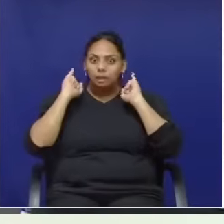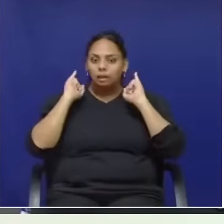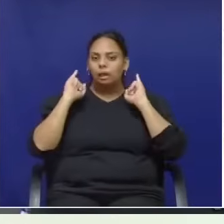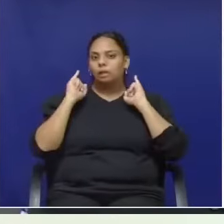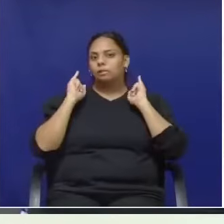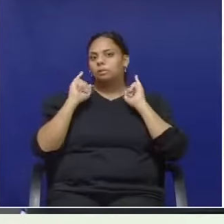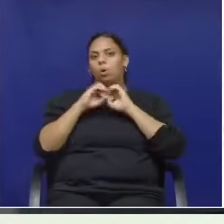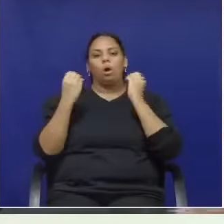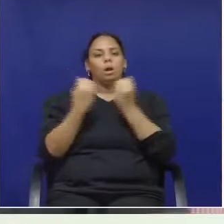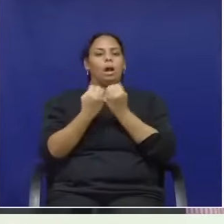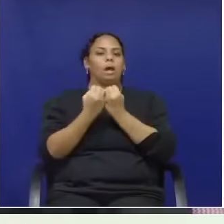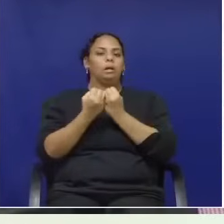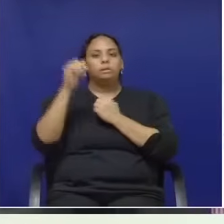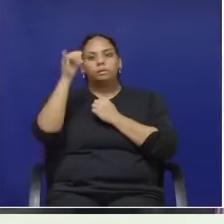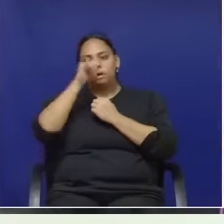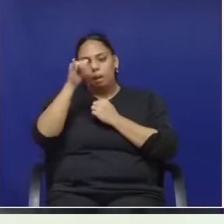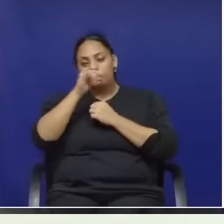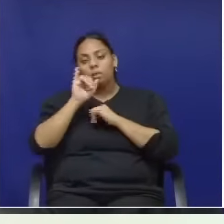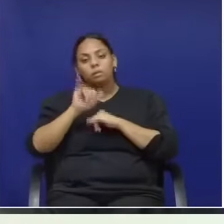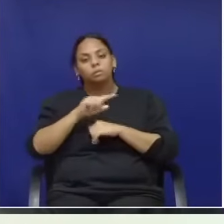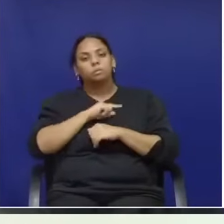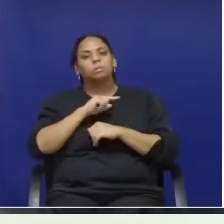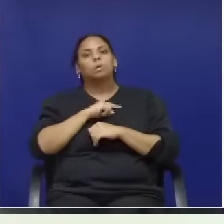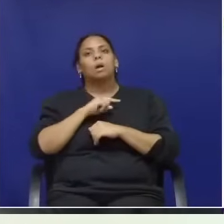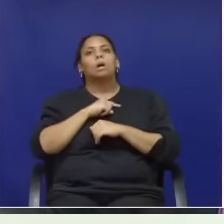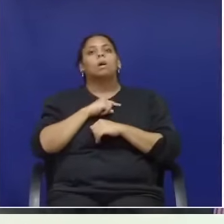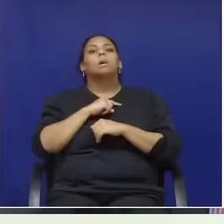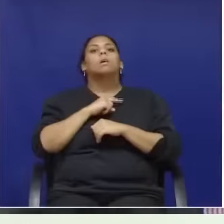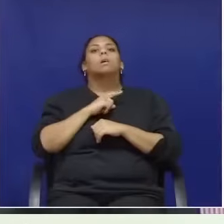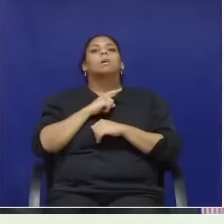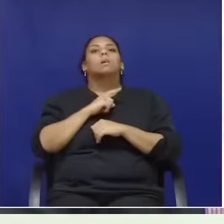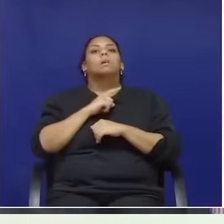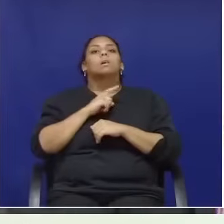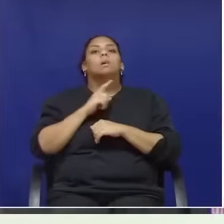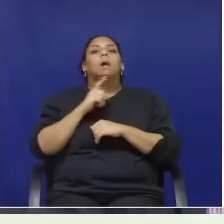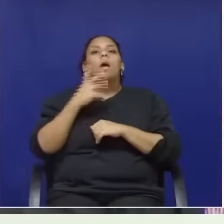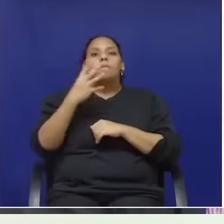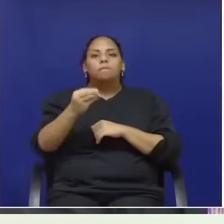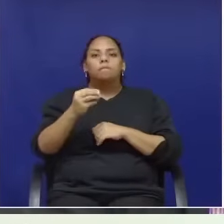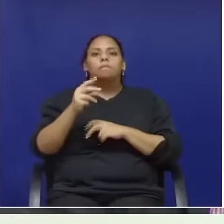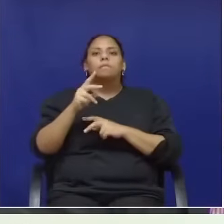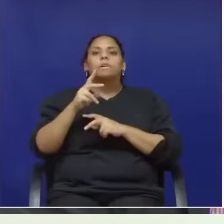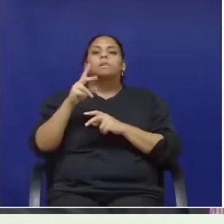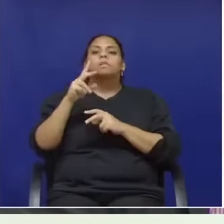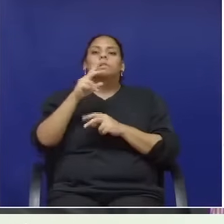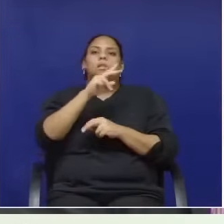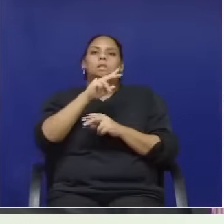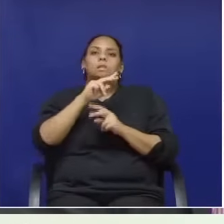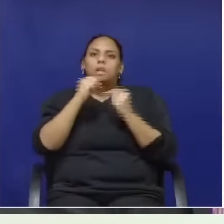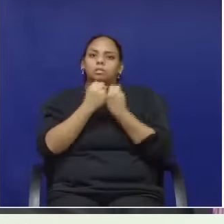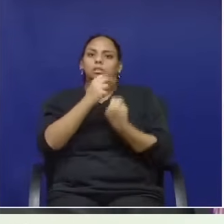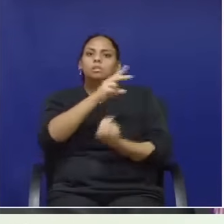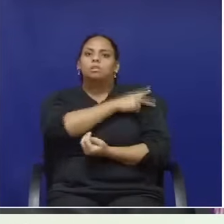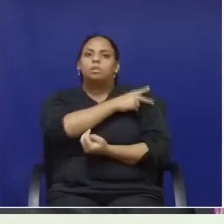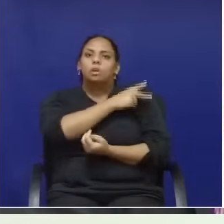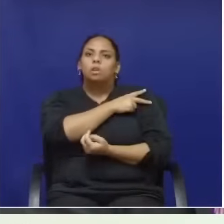crime, thereby posing a significant threat to national security,